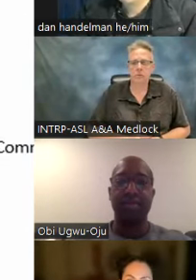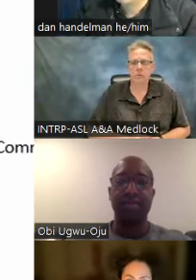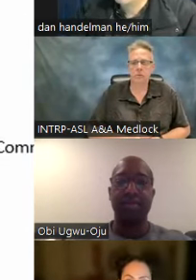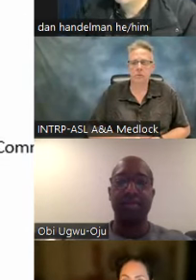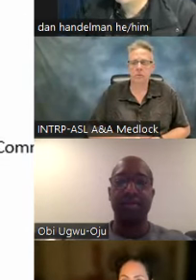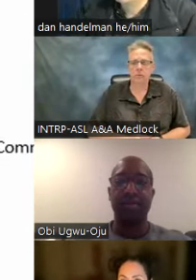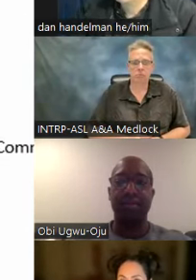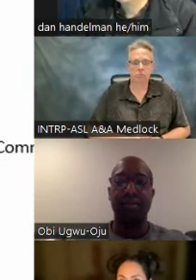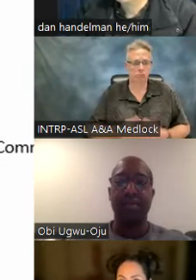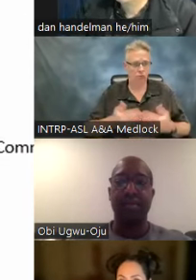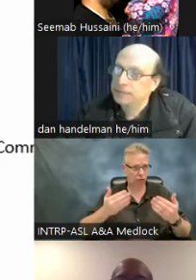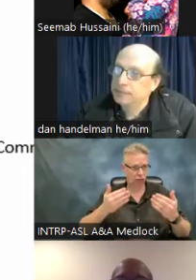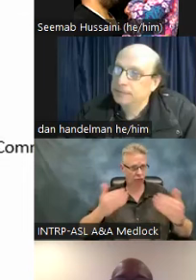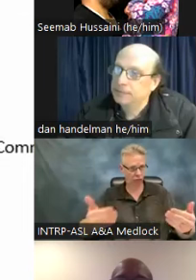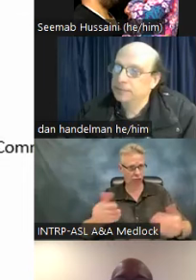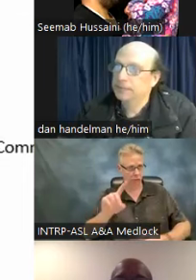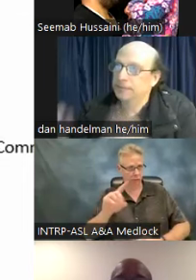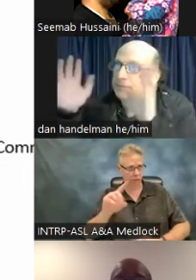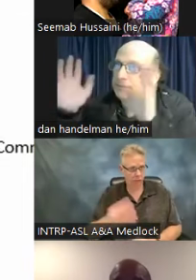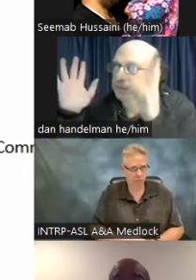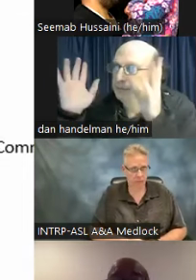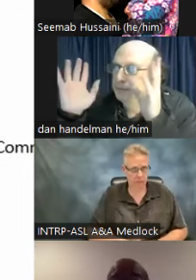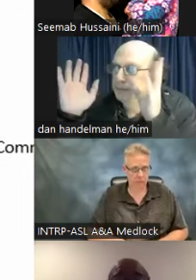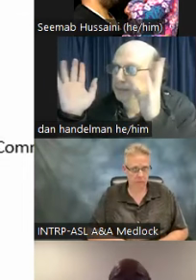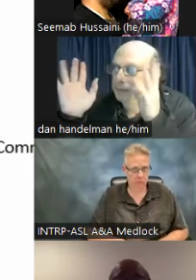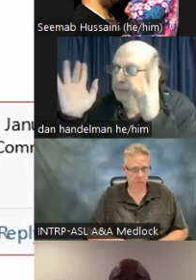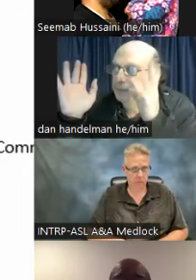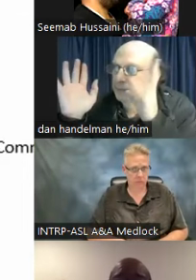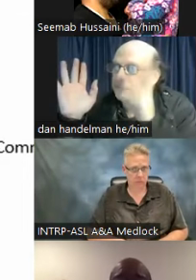Can we move on to D4?